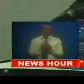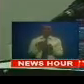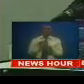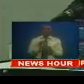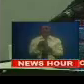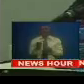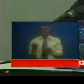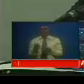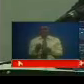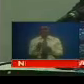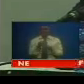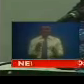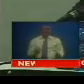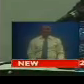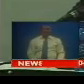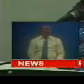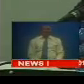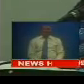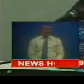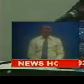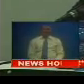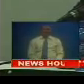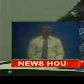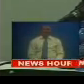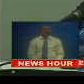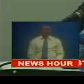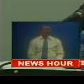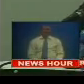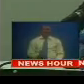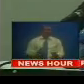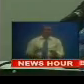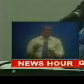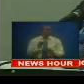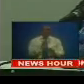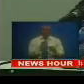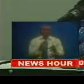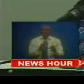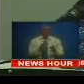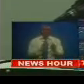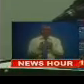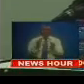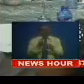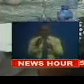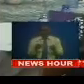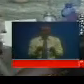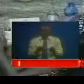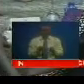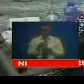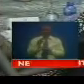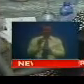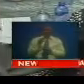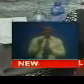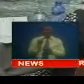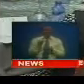devices as well as reporting large amounts of data across long distances. The